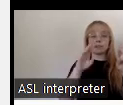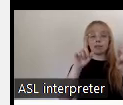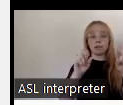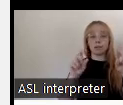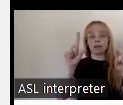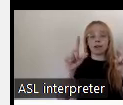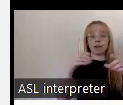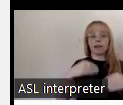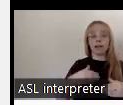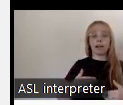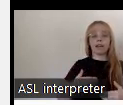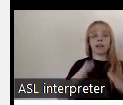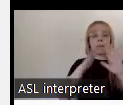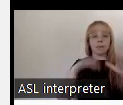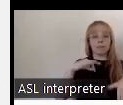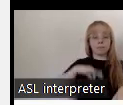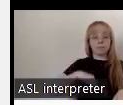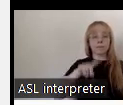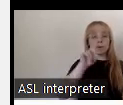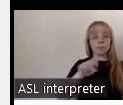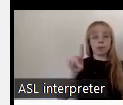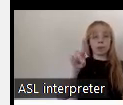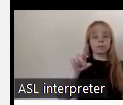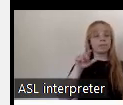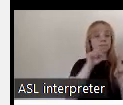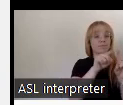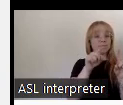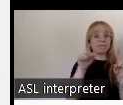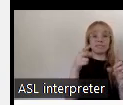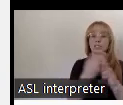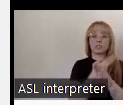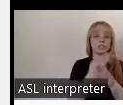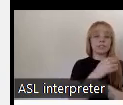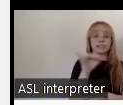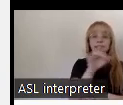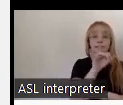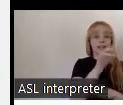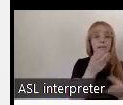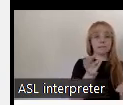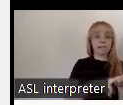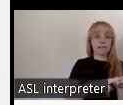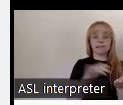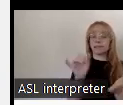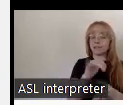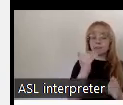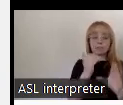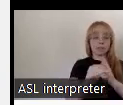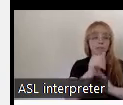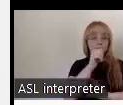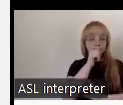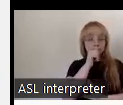101. And each of these Vault accesses uses that same sign-on, that same email and